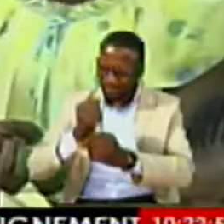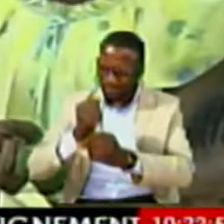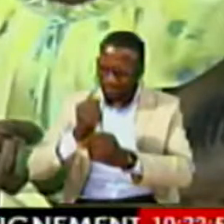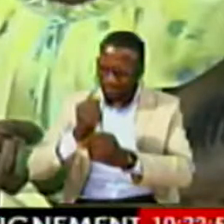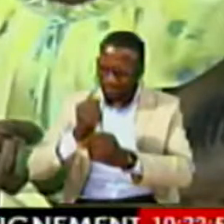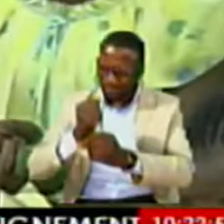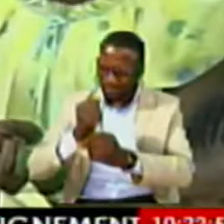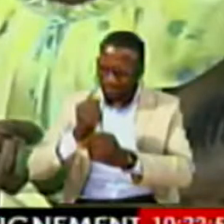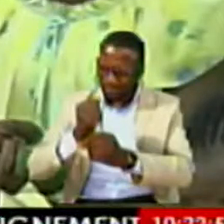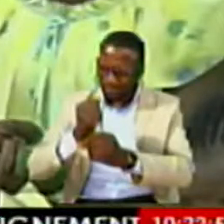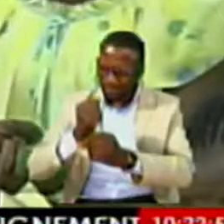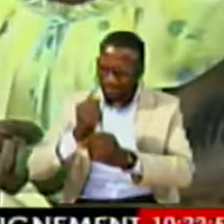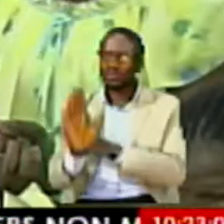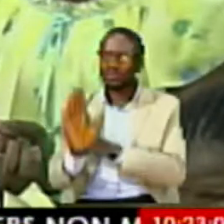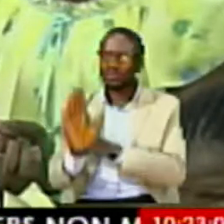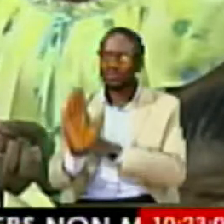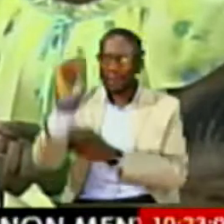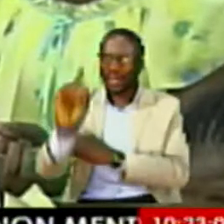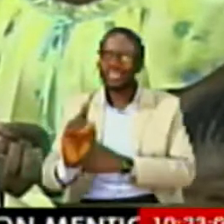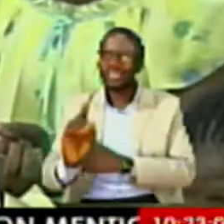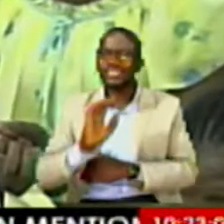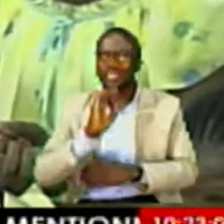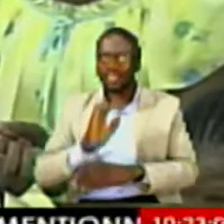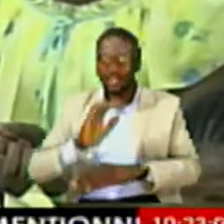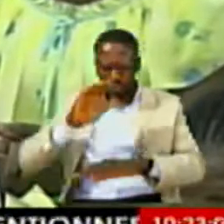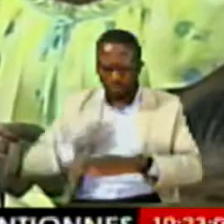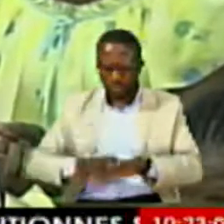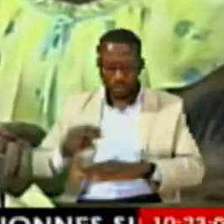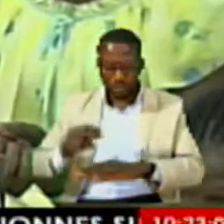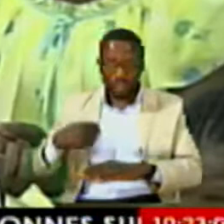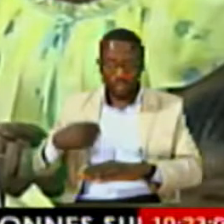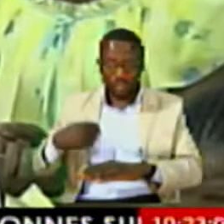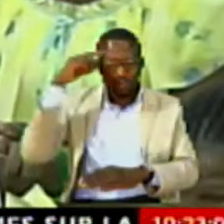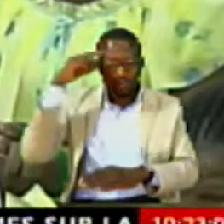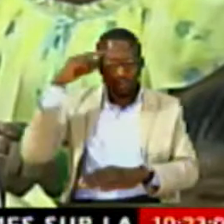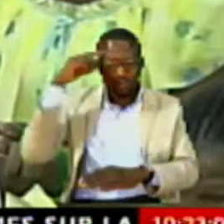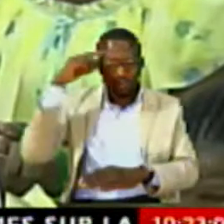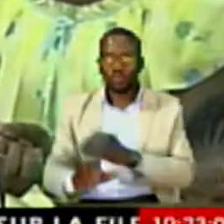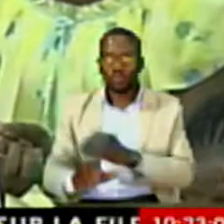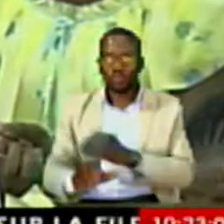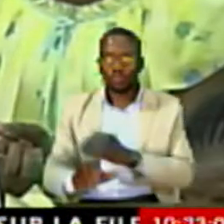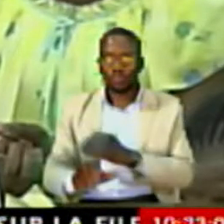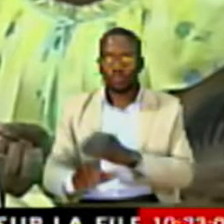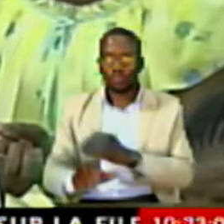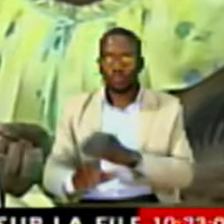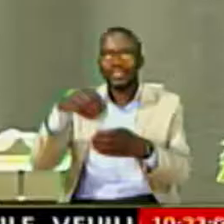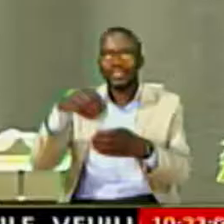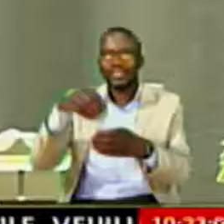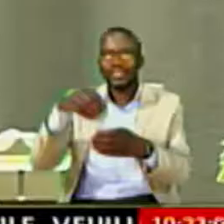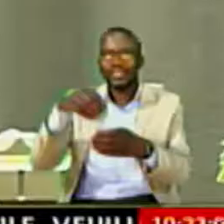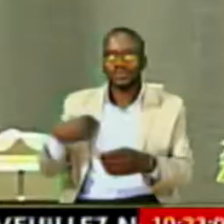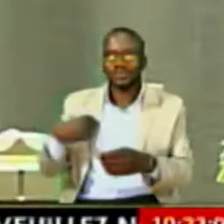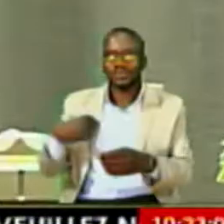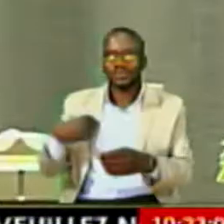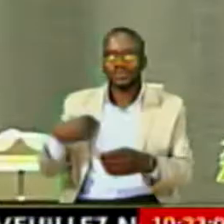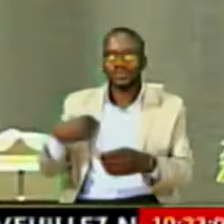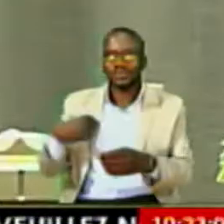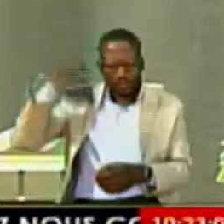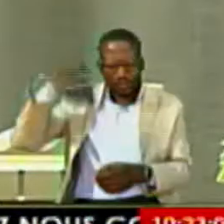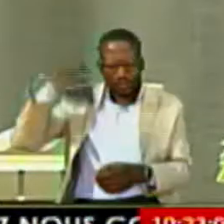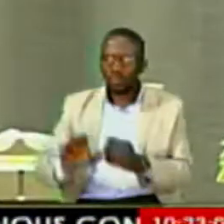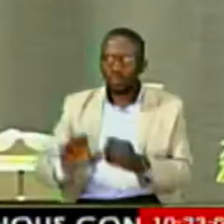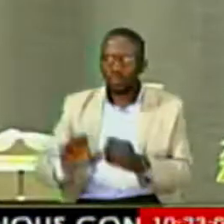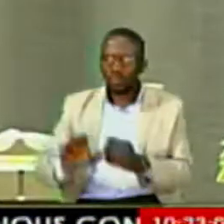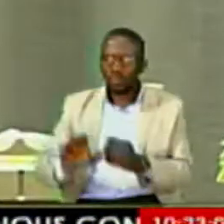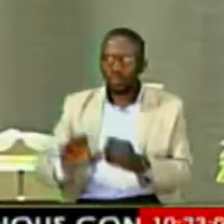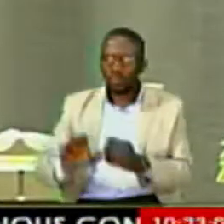sur nous. And the Spirit of God should come upon us. Pour que Dieu puisse créer en nous. So that God can create in us. Pour que Dieu puisse nous engendrer. So that God